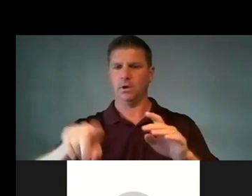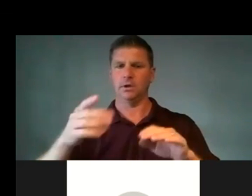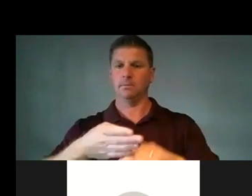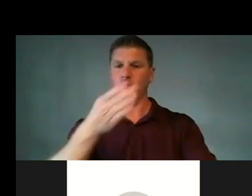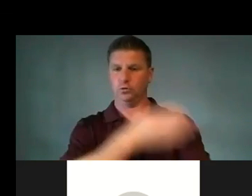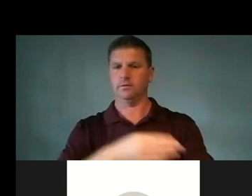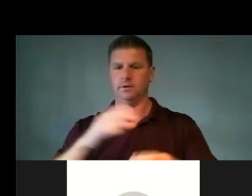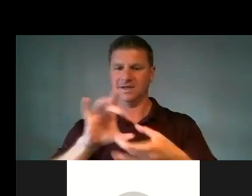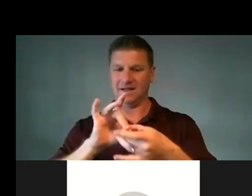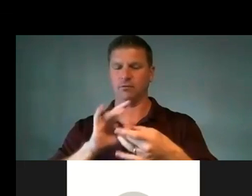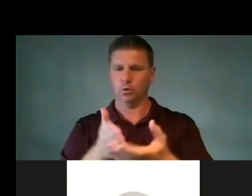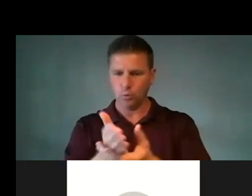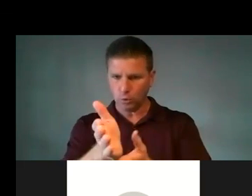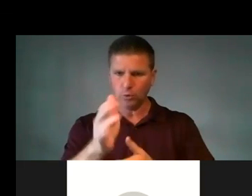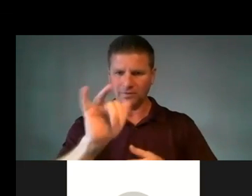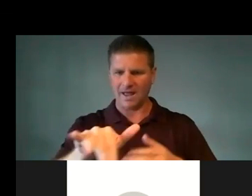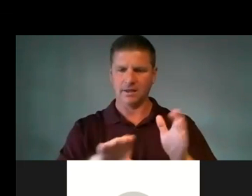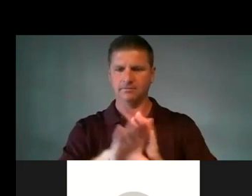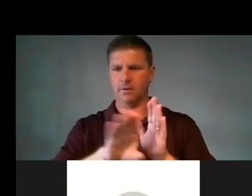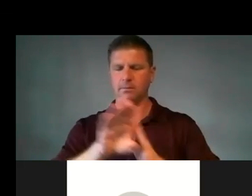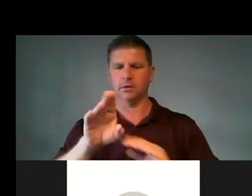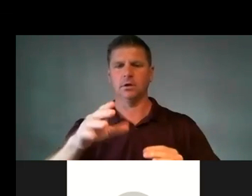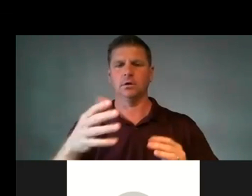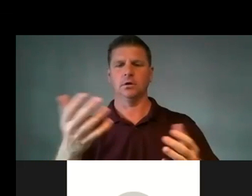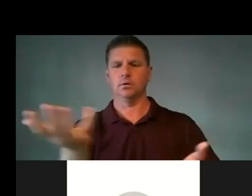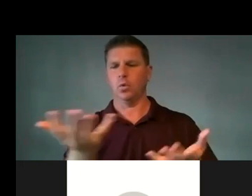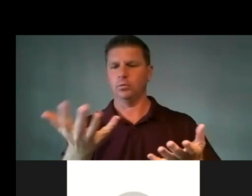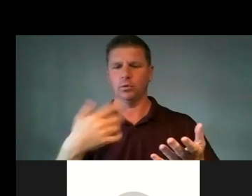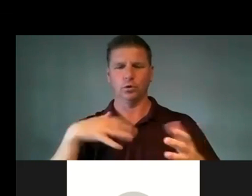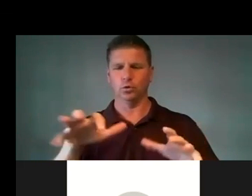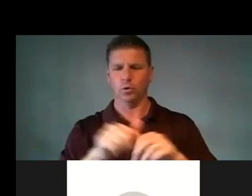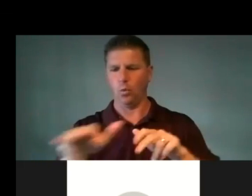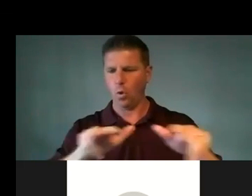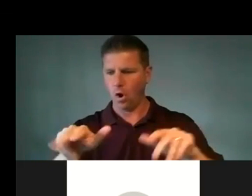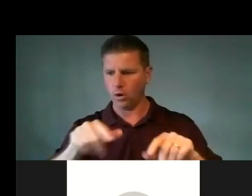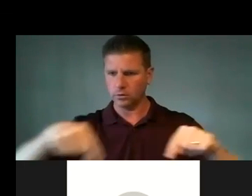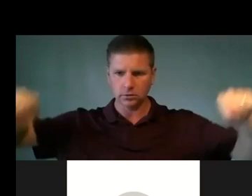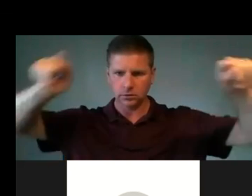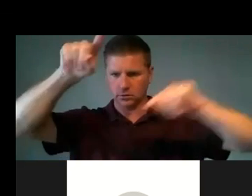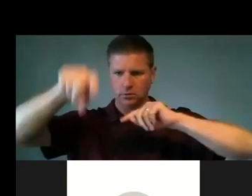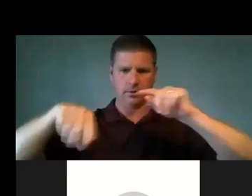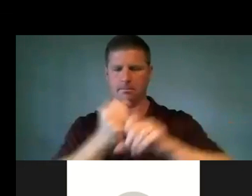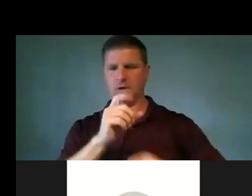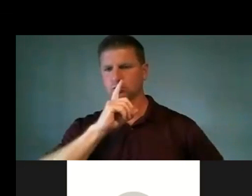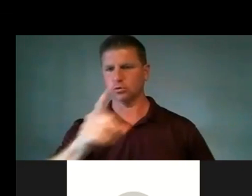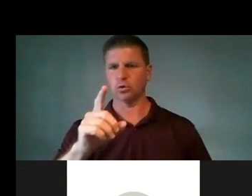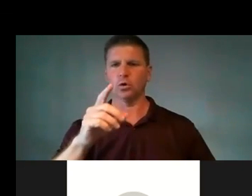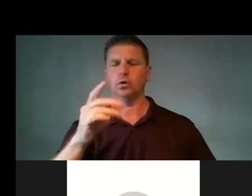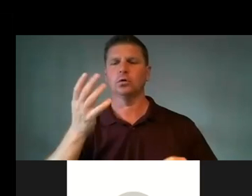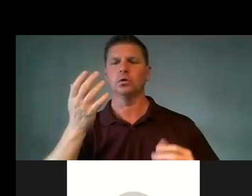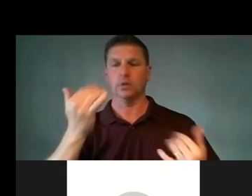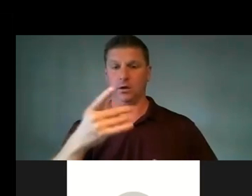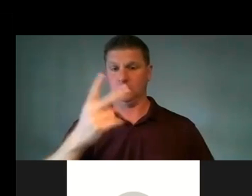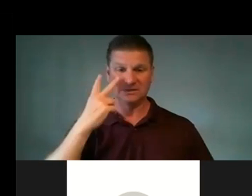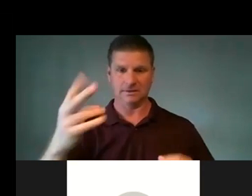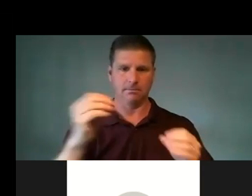greenway through the development. And what can we do with the walkways around it to make sure that now you see